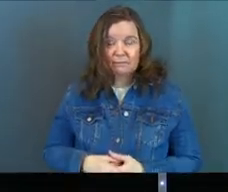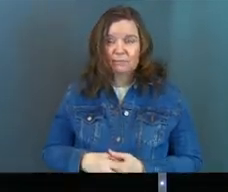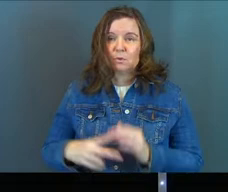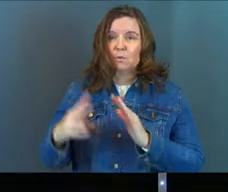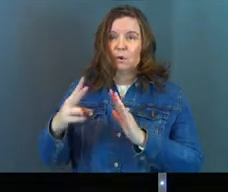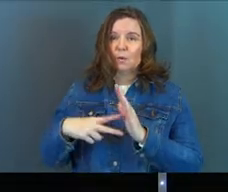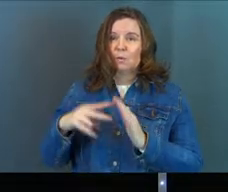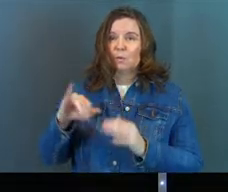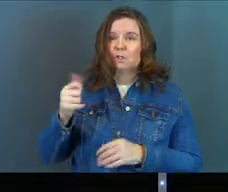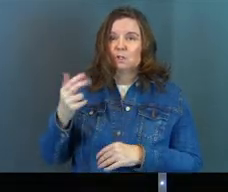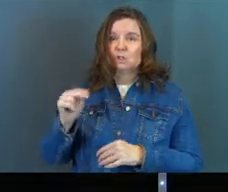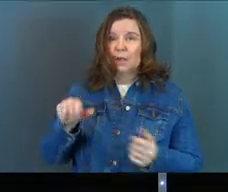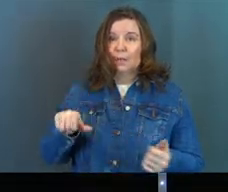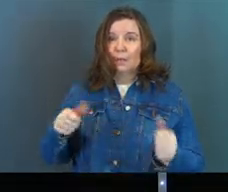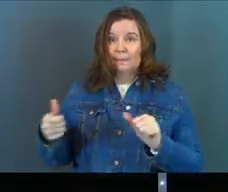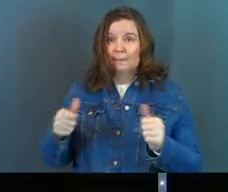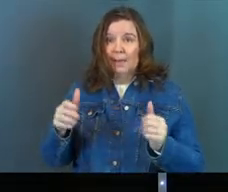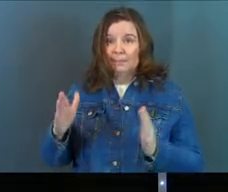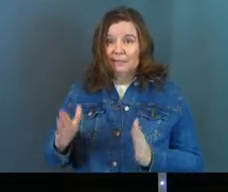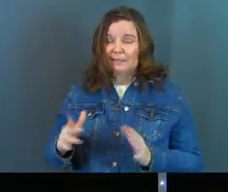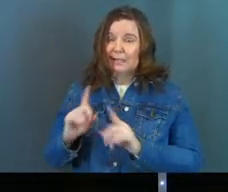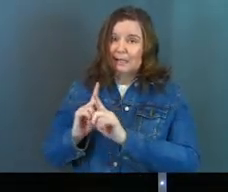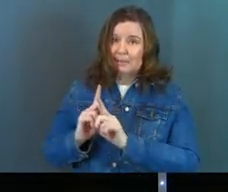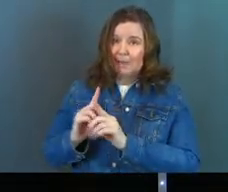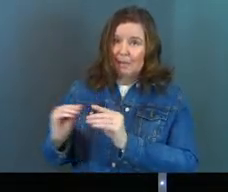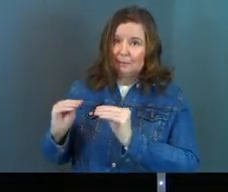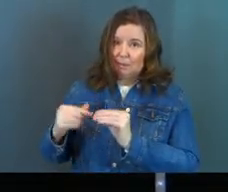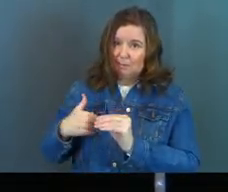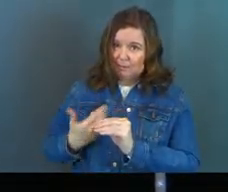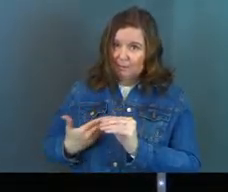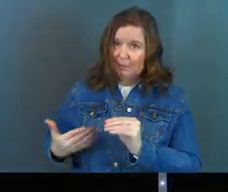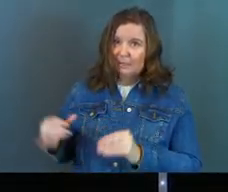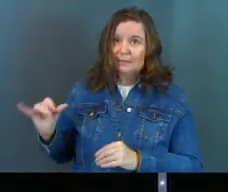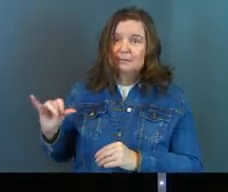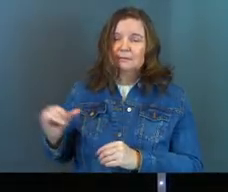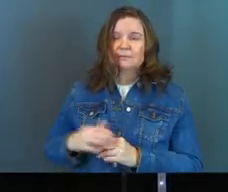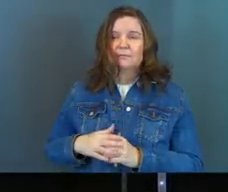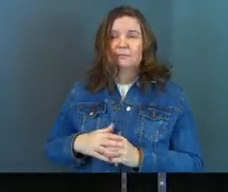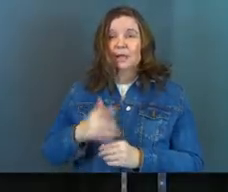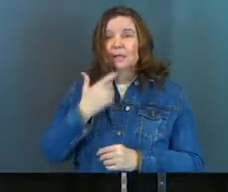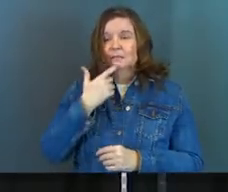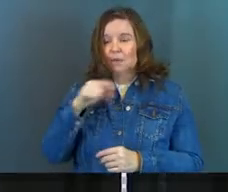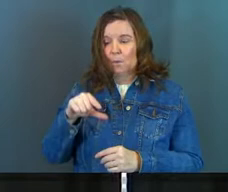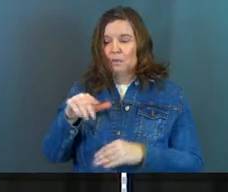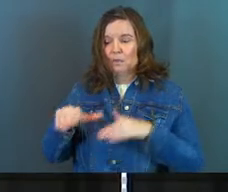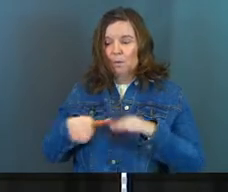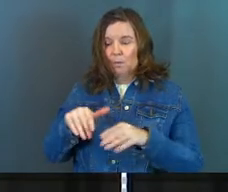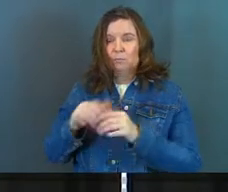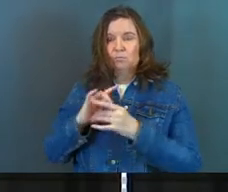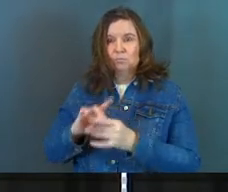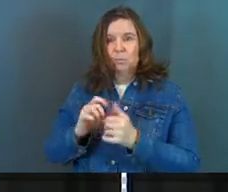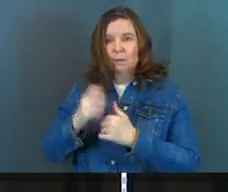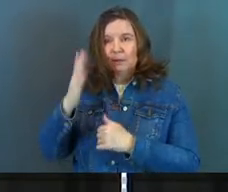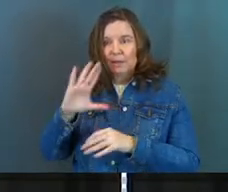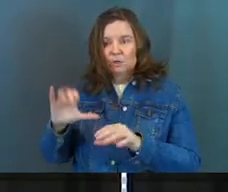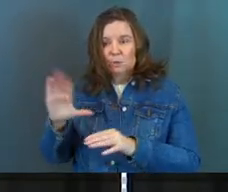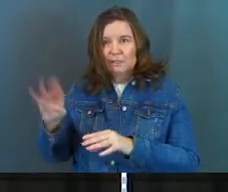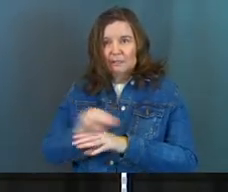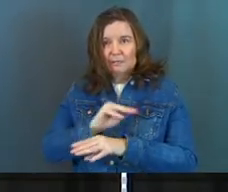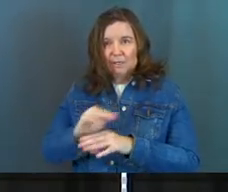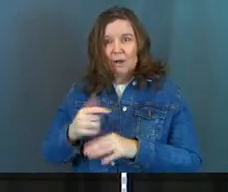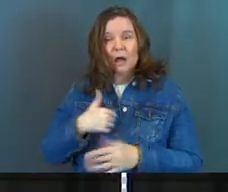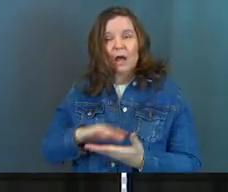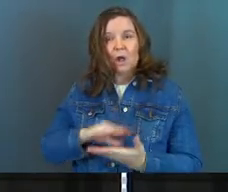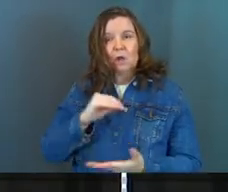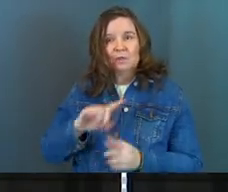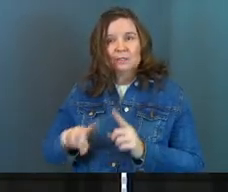I read John the Baptist, and John the Baptist mentored me, taught me some things. As I watched him walk with God and do his ministry,